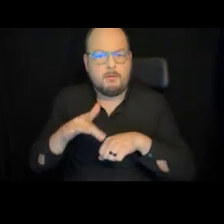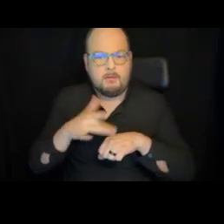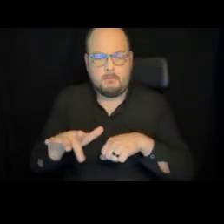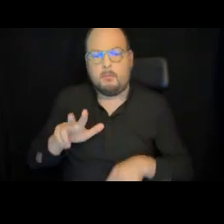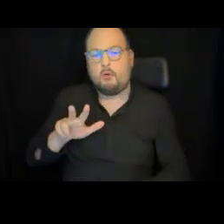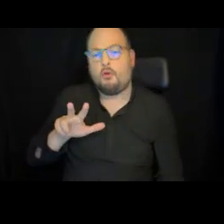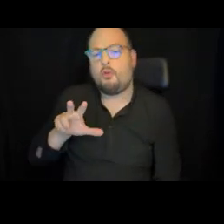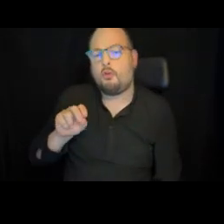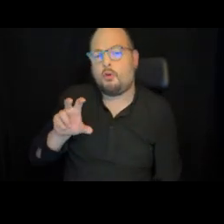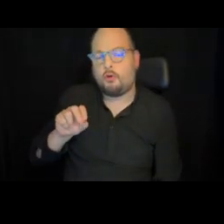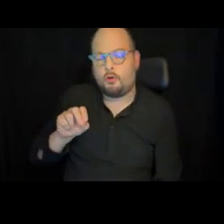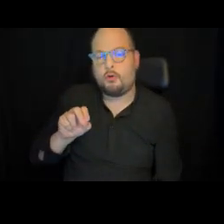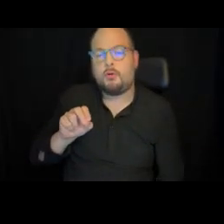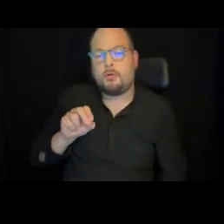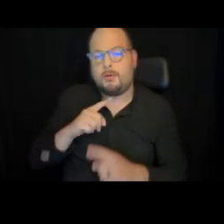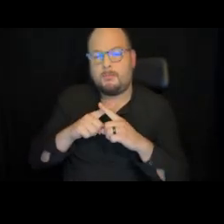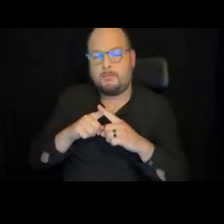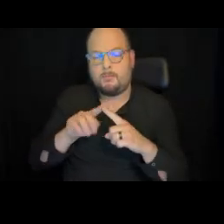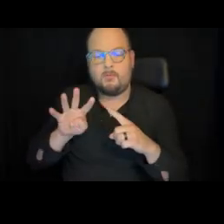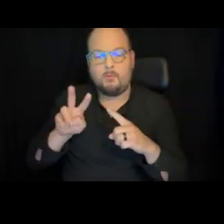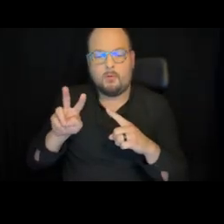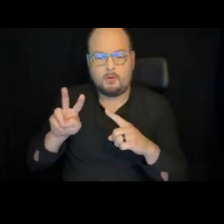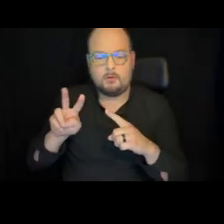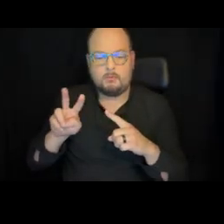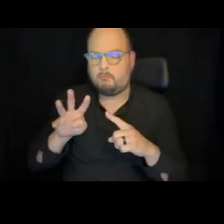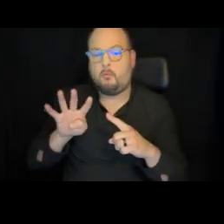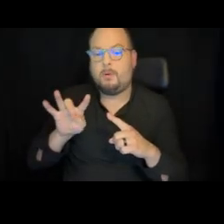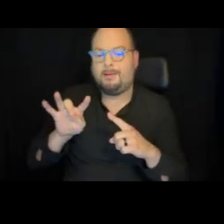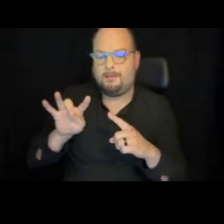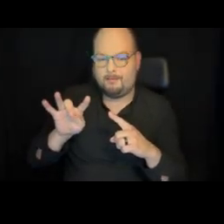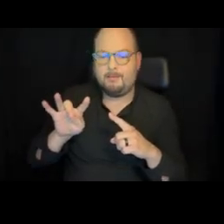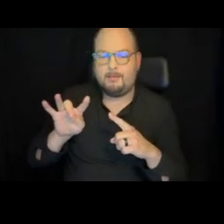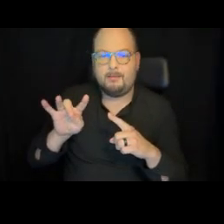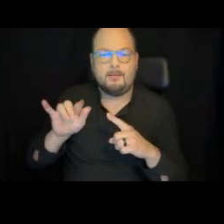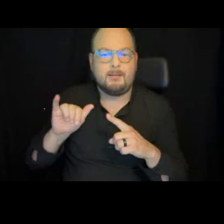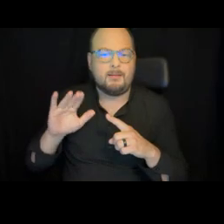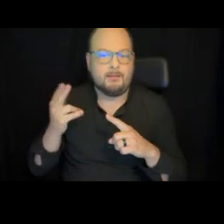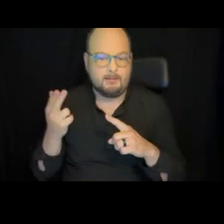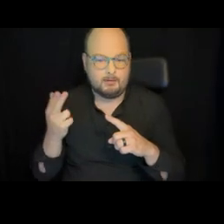floor space at each fixture and appliance.